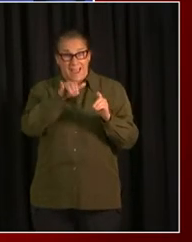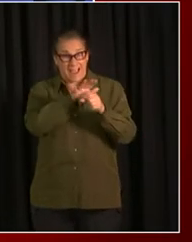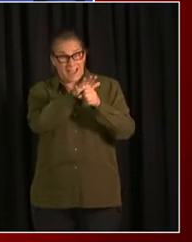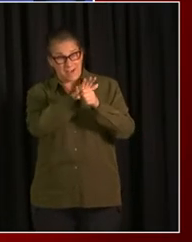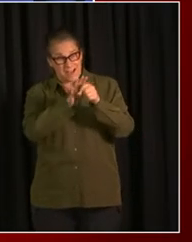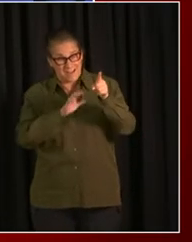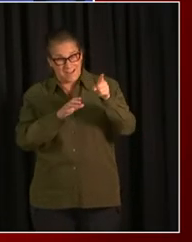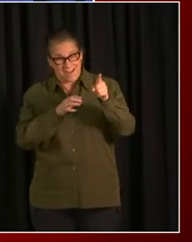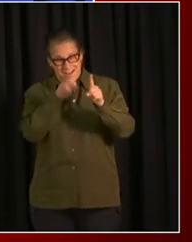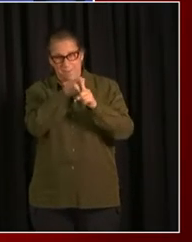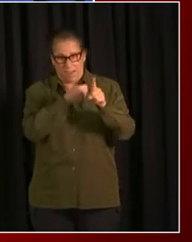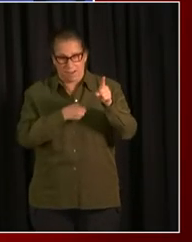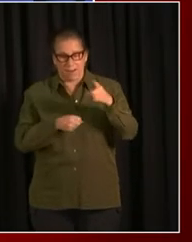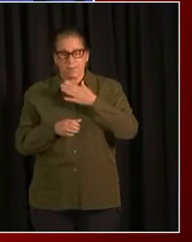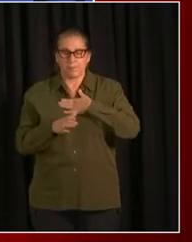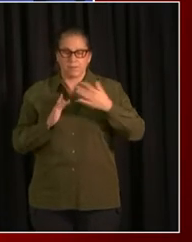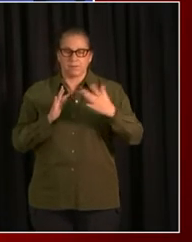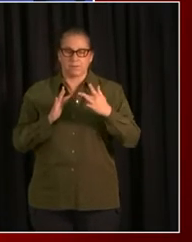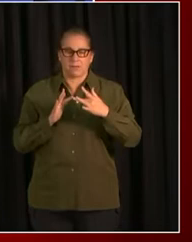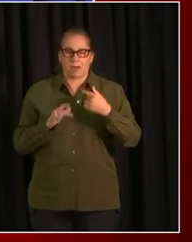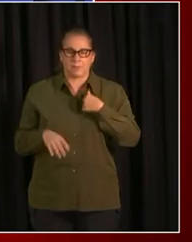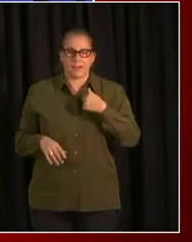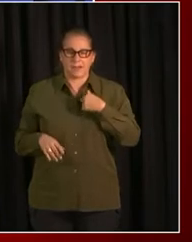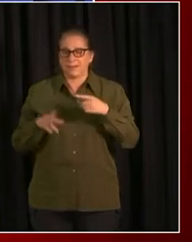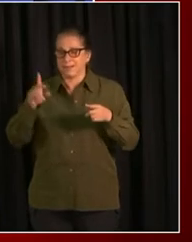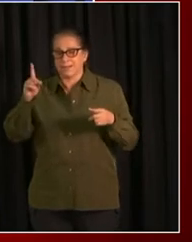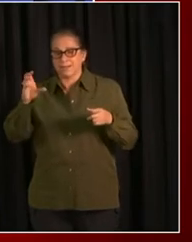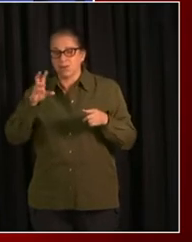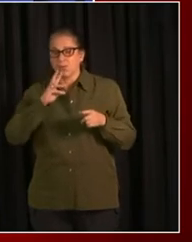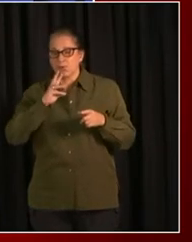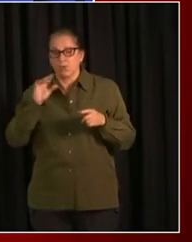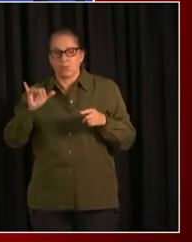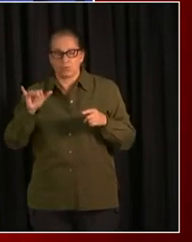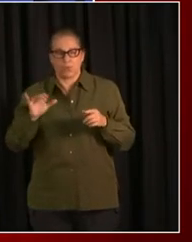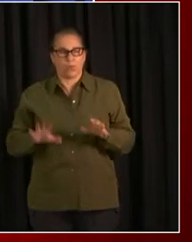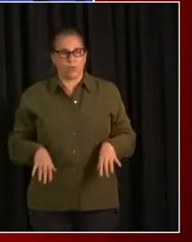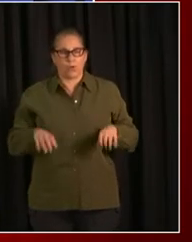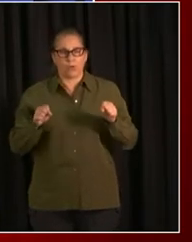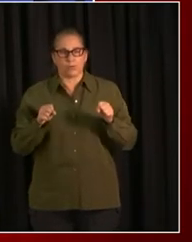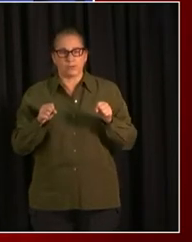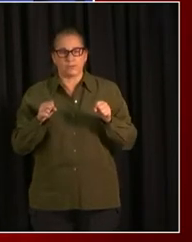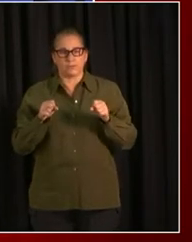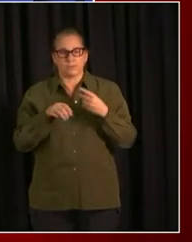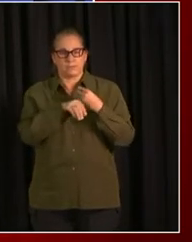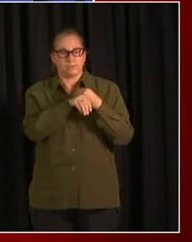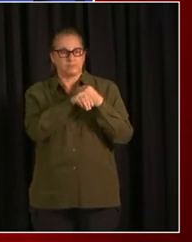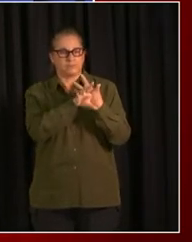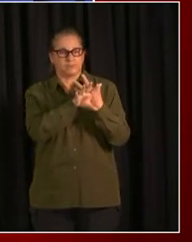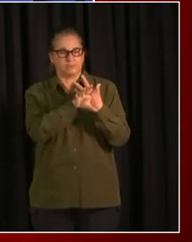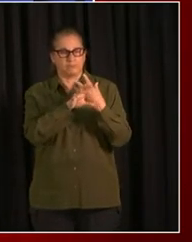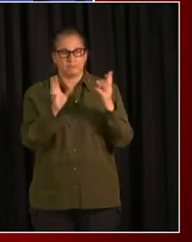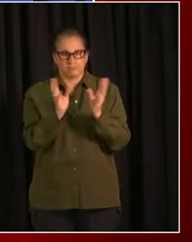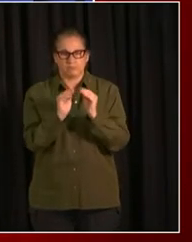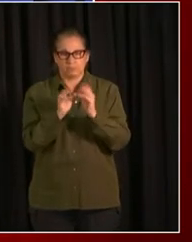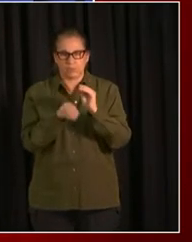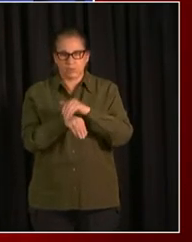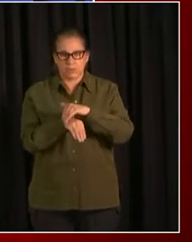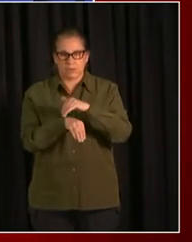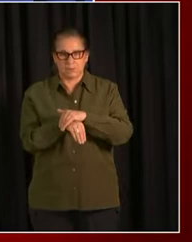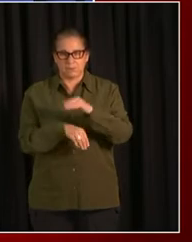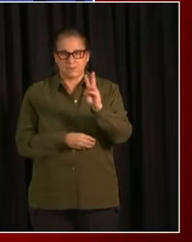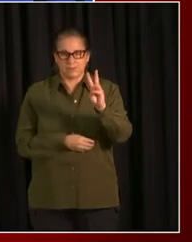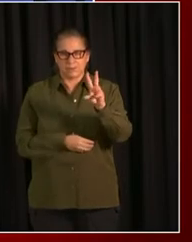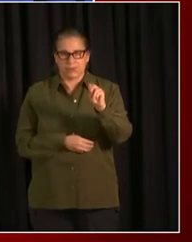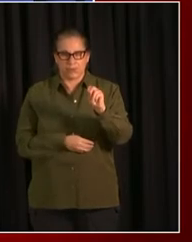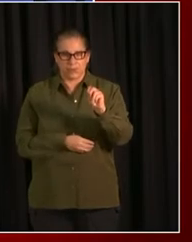at 6:30. And I would encourage any residents who have questions for DC Water about how to file a claim or any